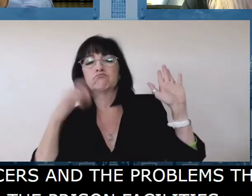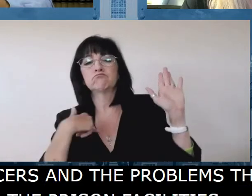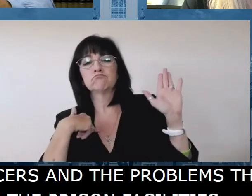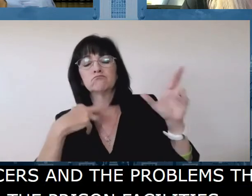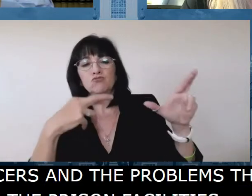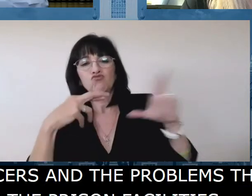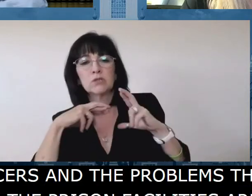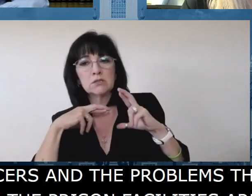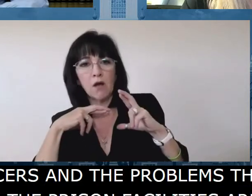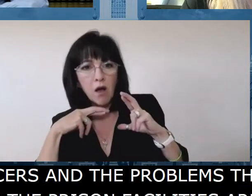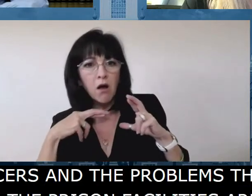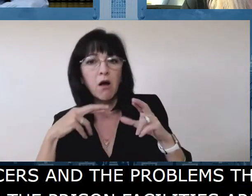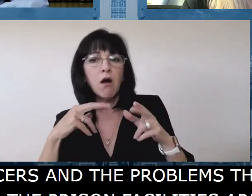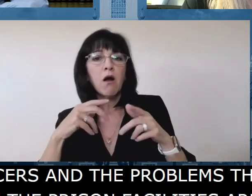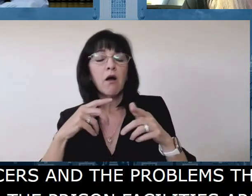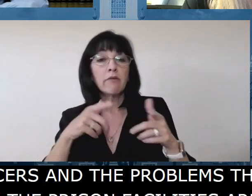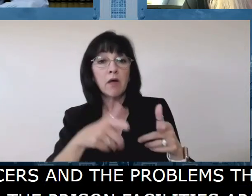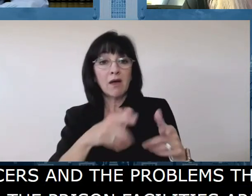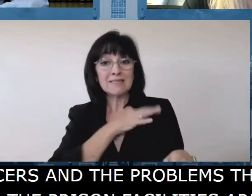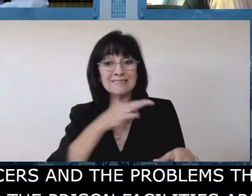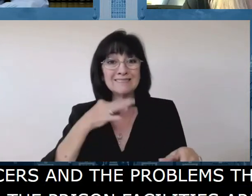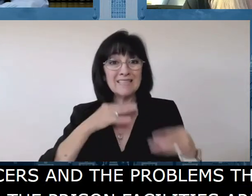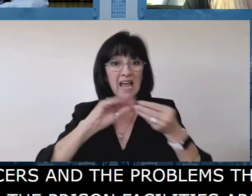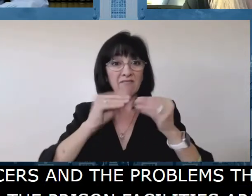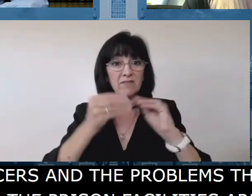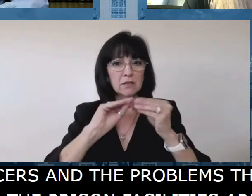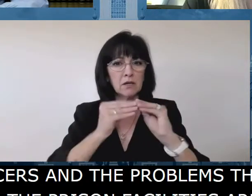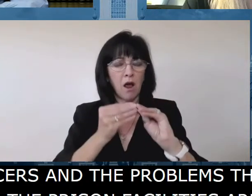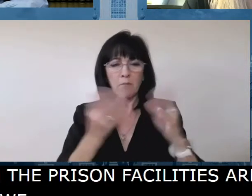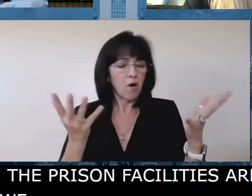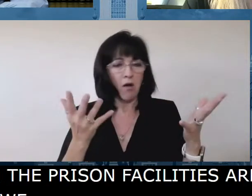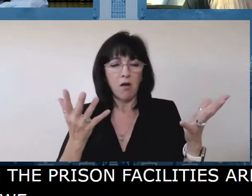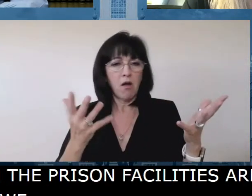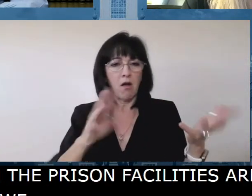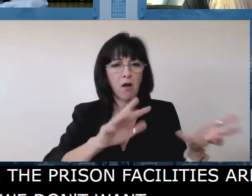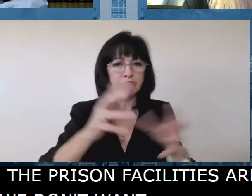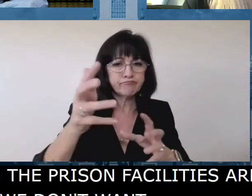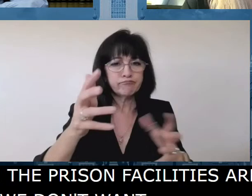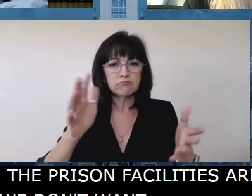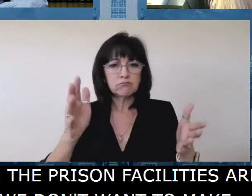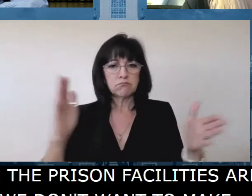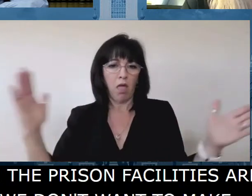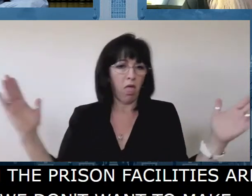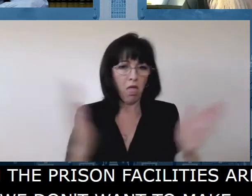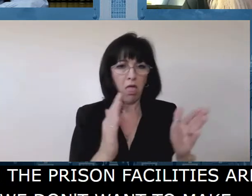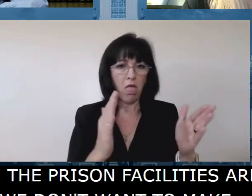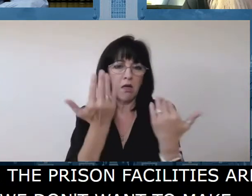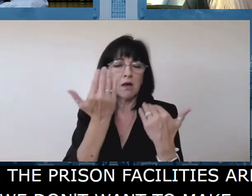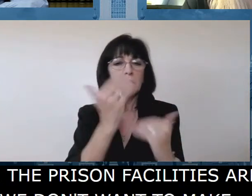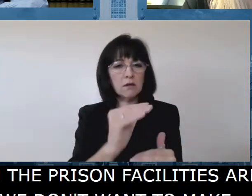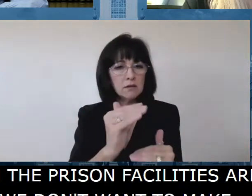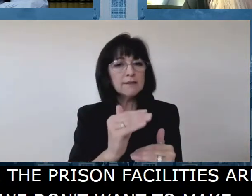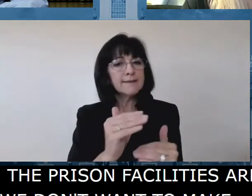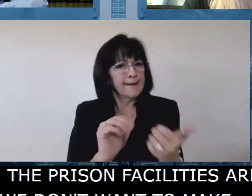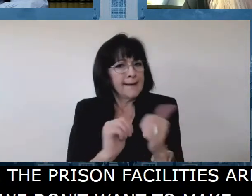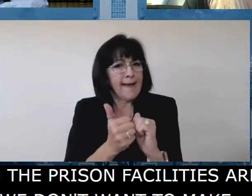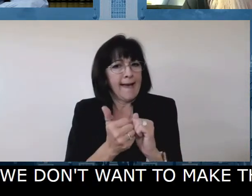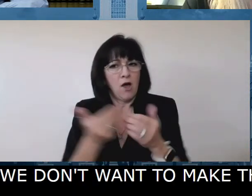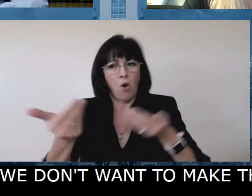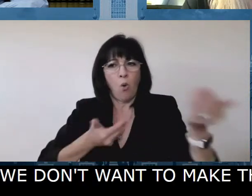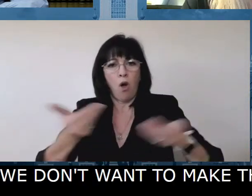to understaffing. And so we don't want to make things worse at one level by doing something at another